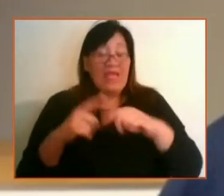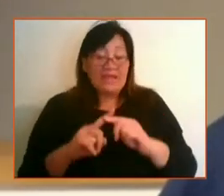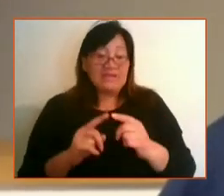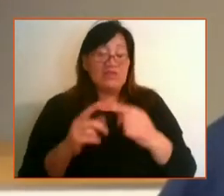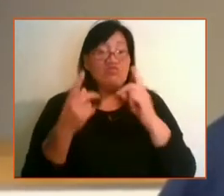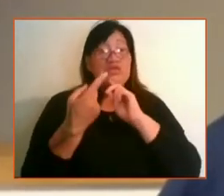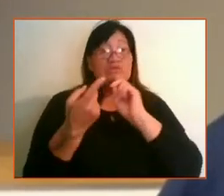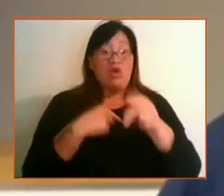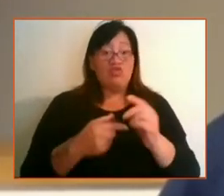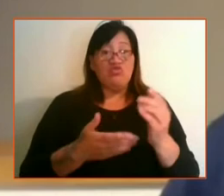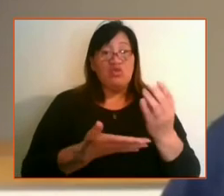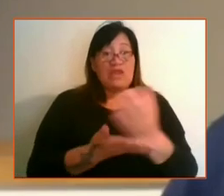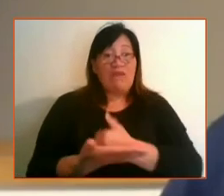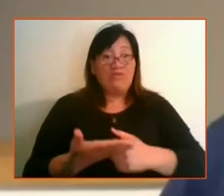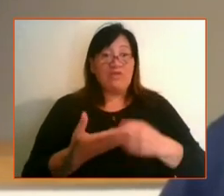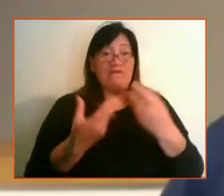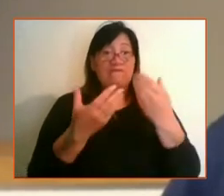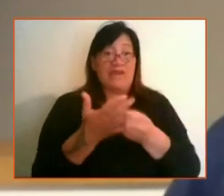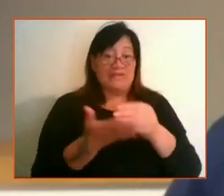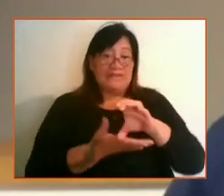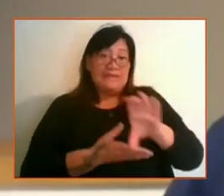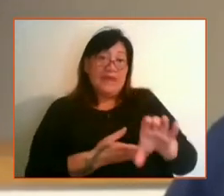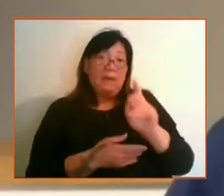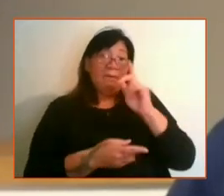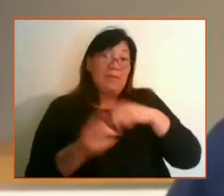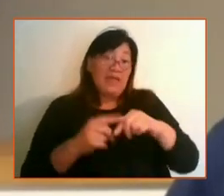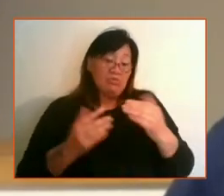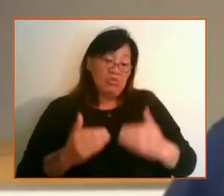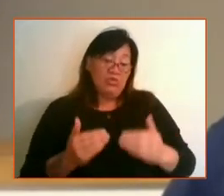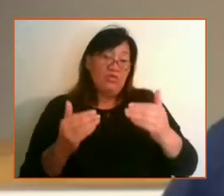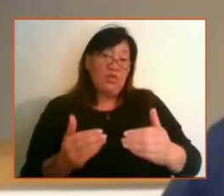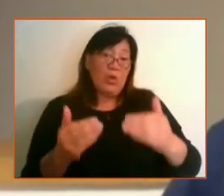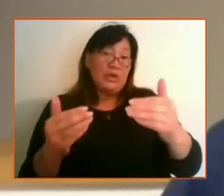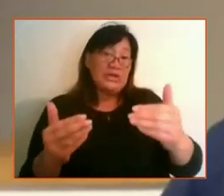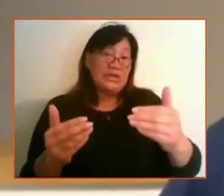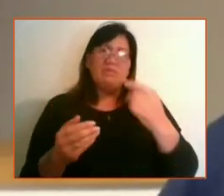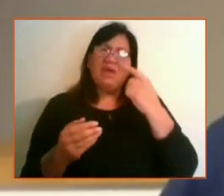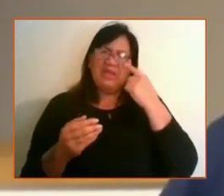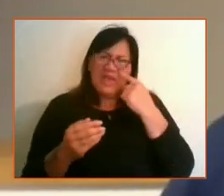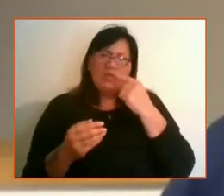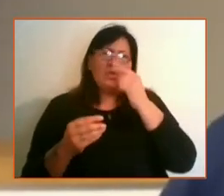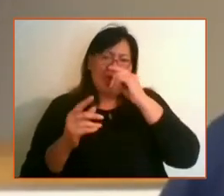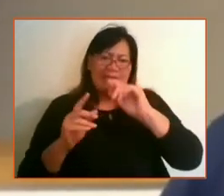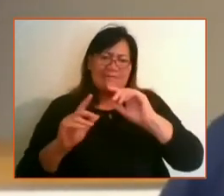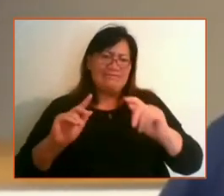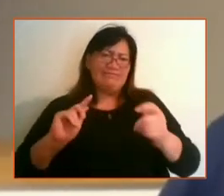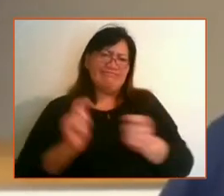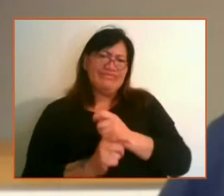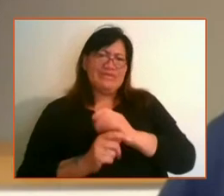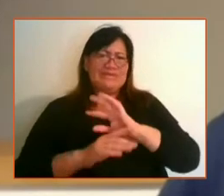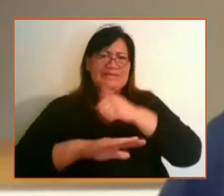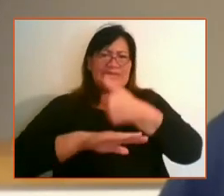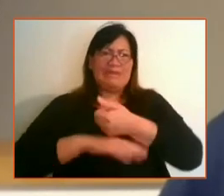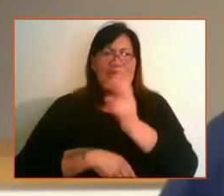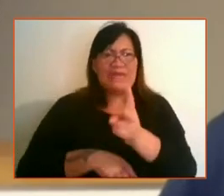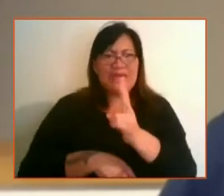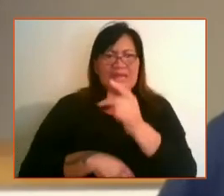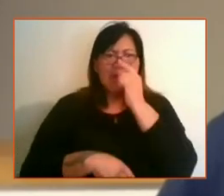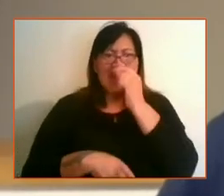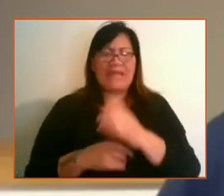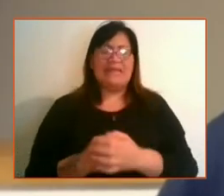that was being established, but going forward, because I do think there's an opportunity to do a reset in terms of where